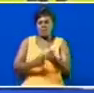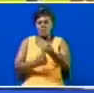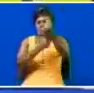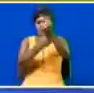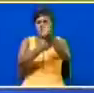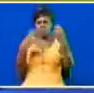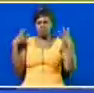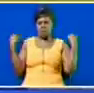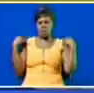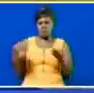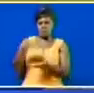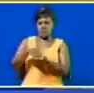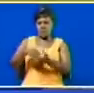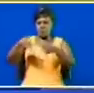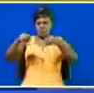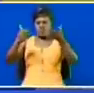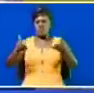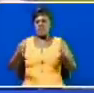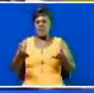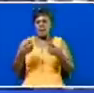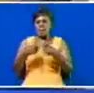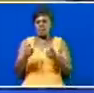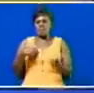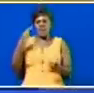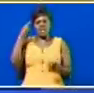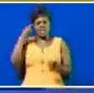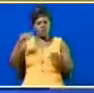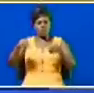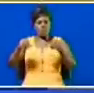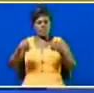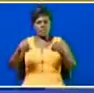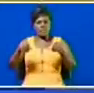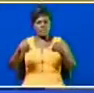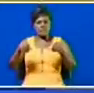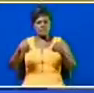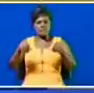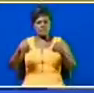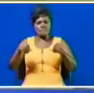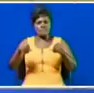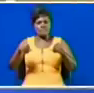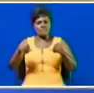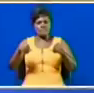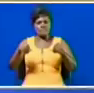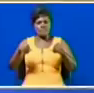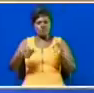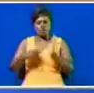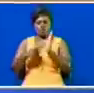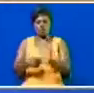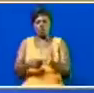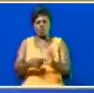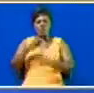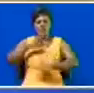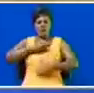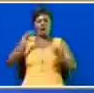the training camps. The quality is there, but I don't think the quality is being exhibited